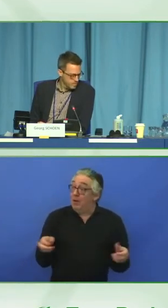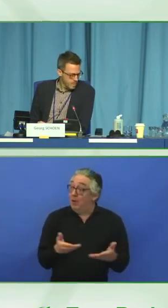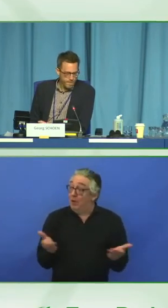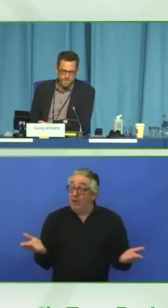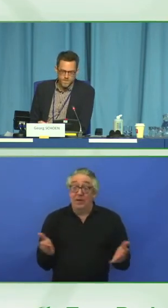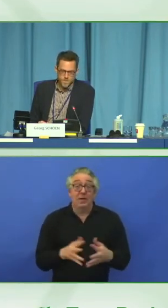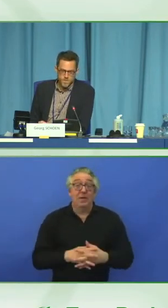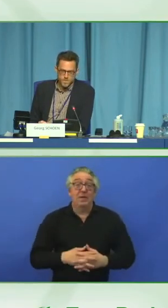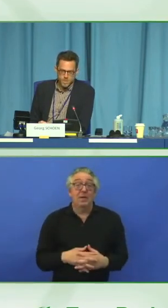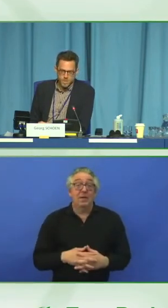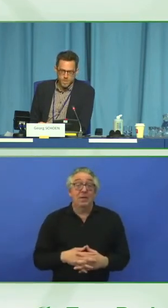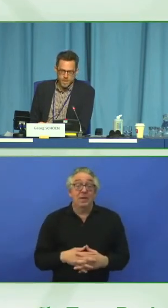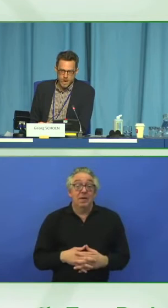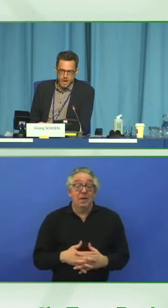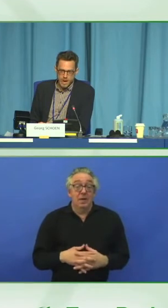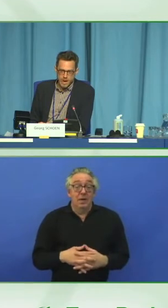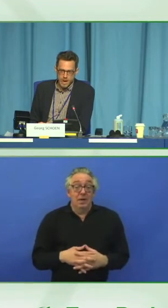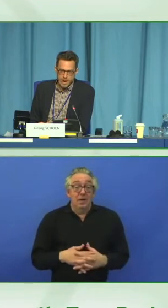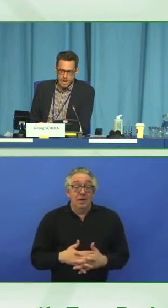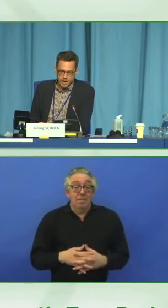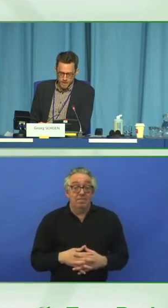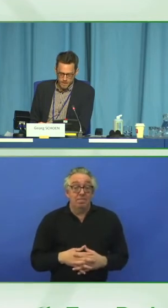Charu? So